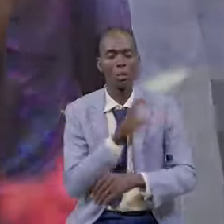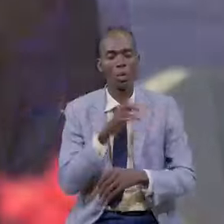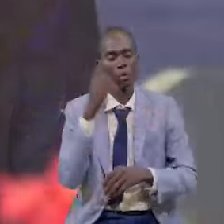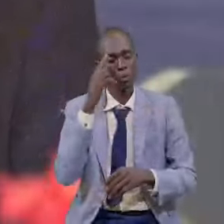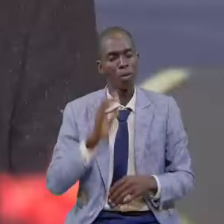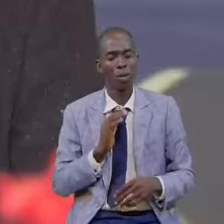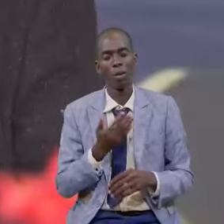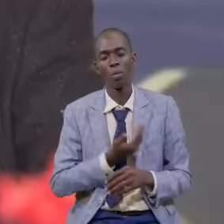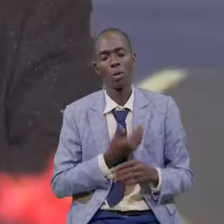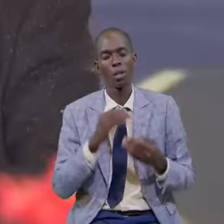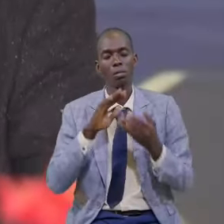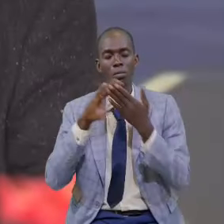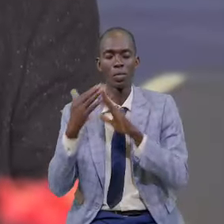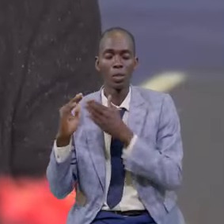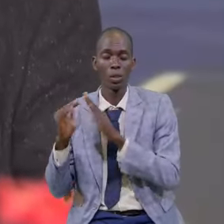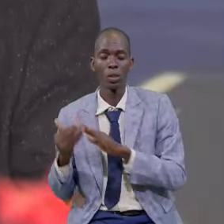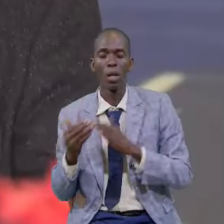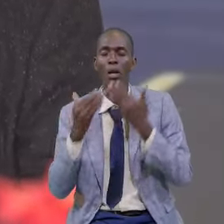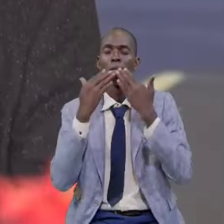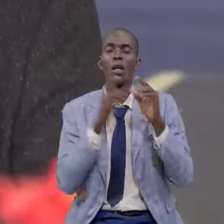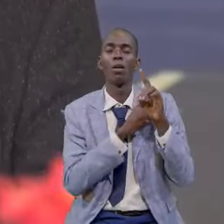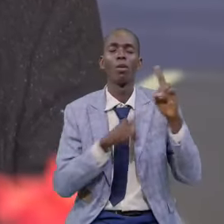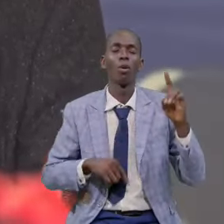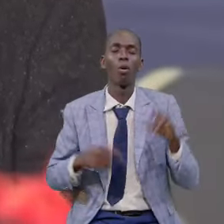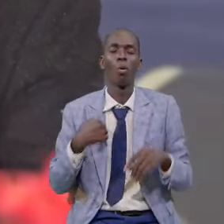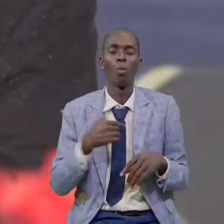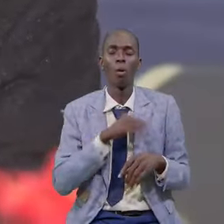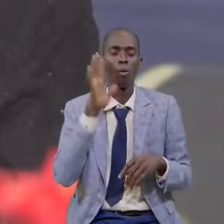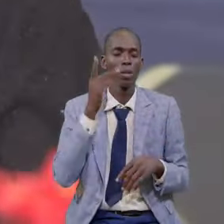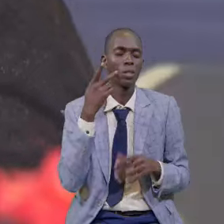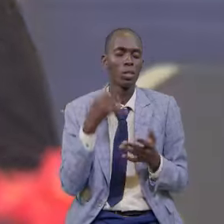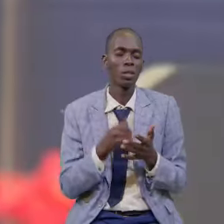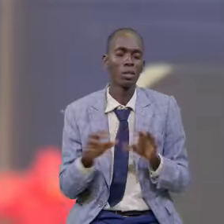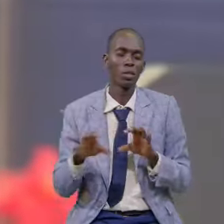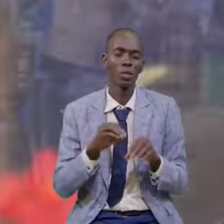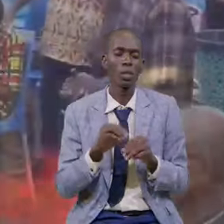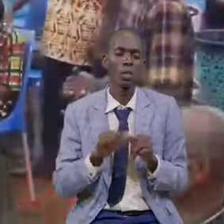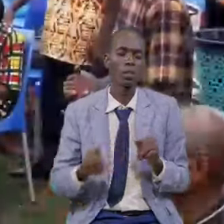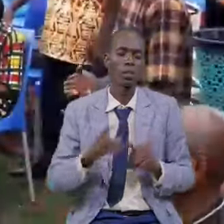will see it. It is done in every life. Amen.